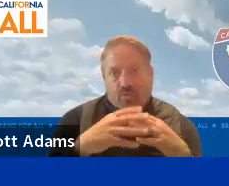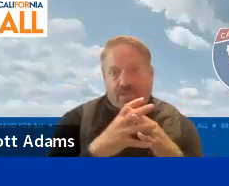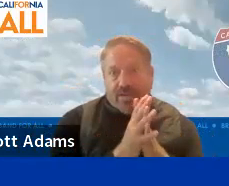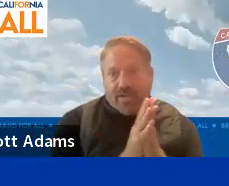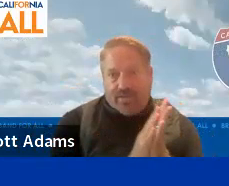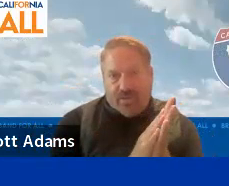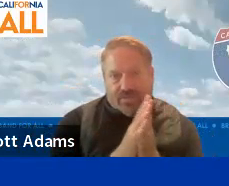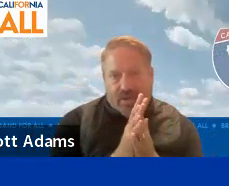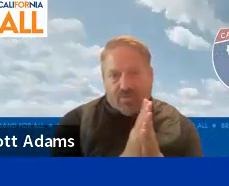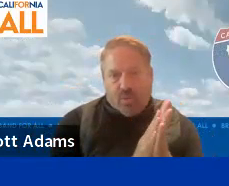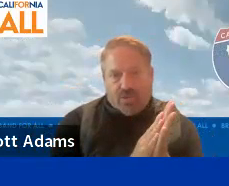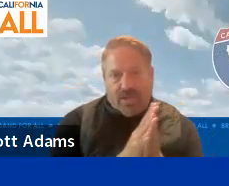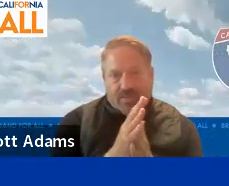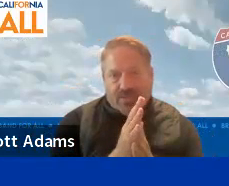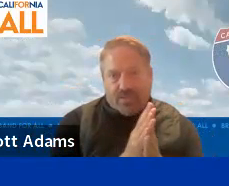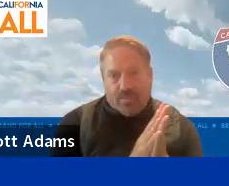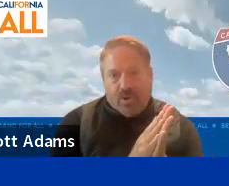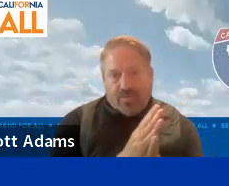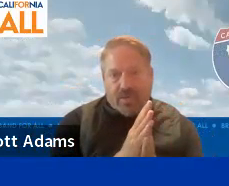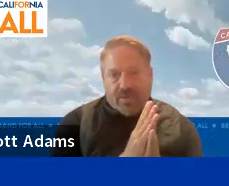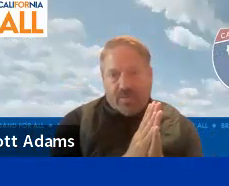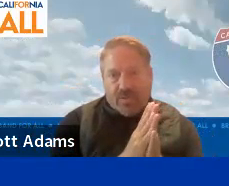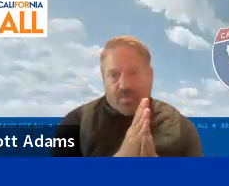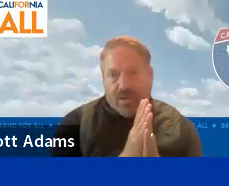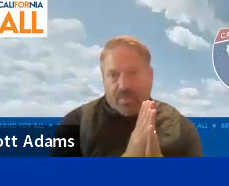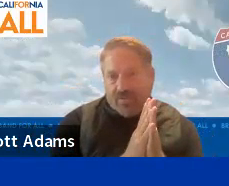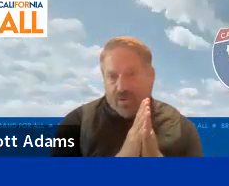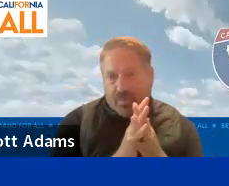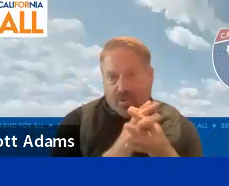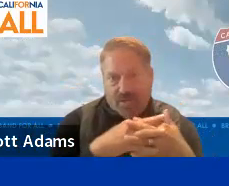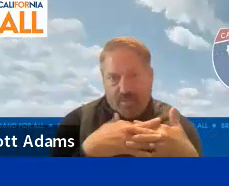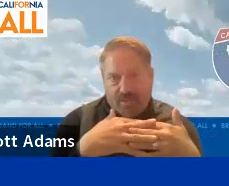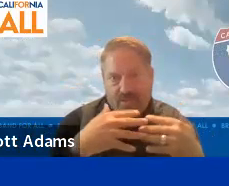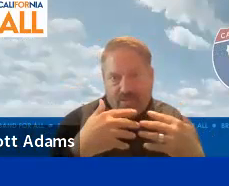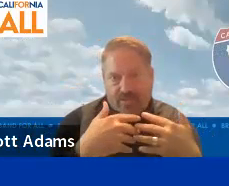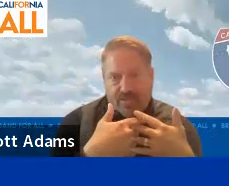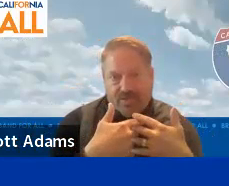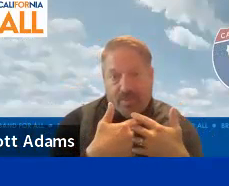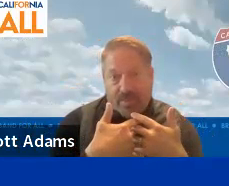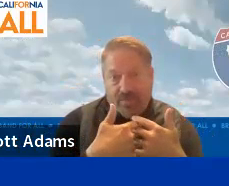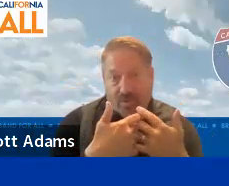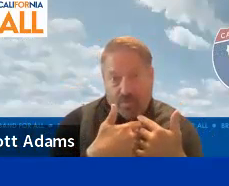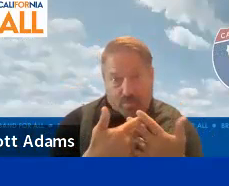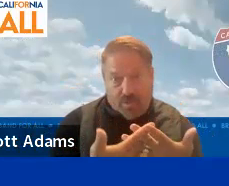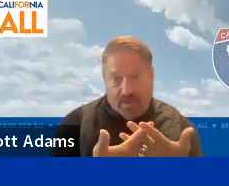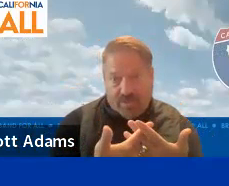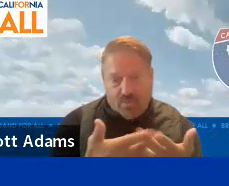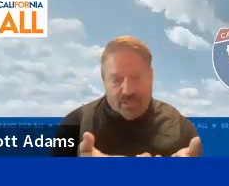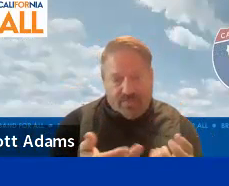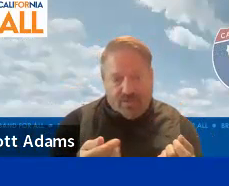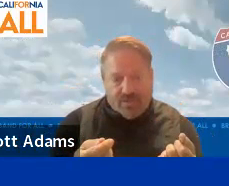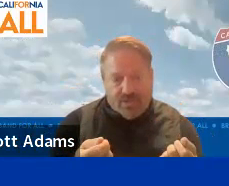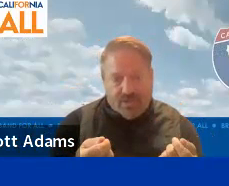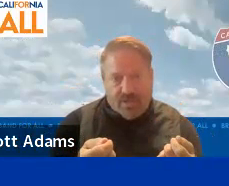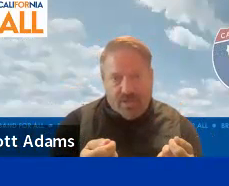the whole series of workshops is part of the Broadband for All program, and the state's Broadband for All program is